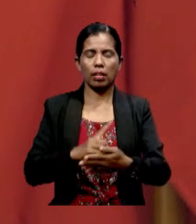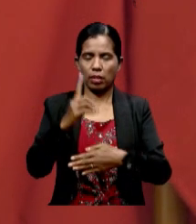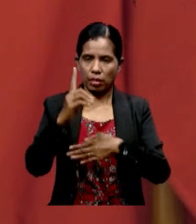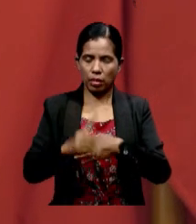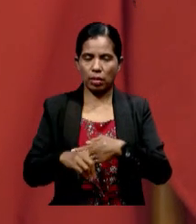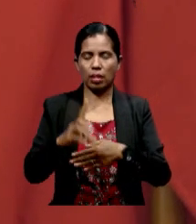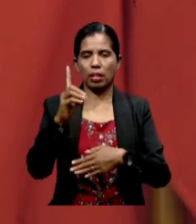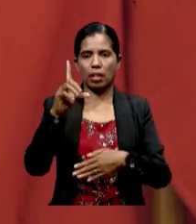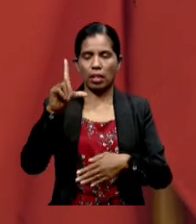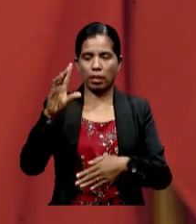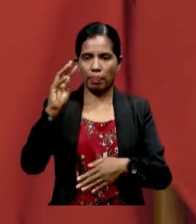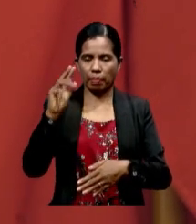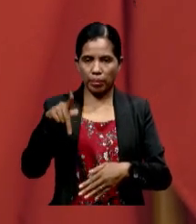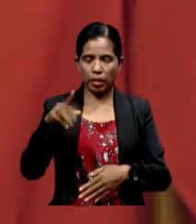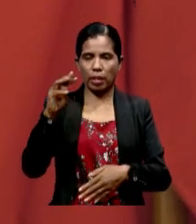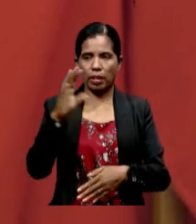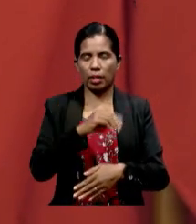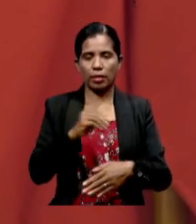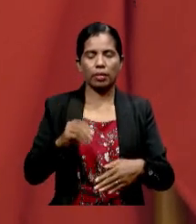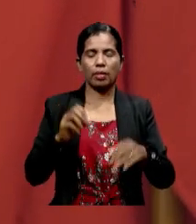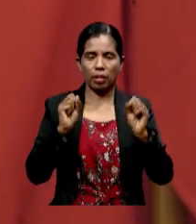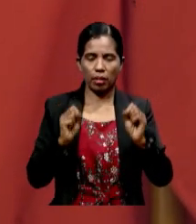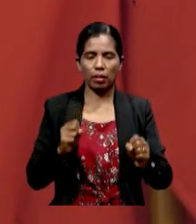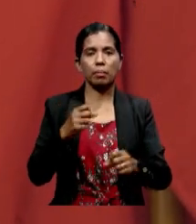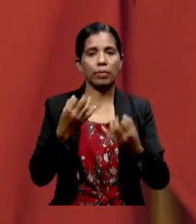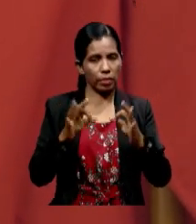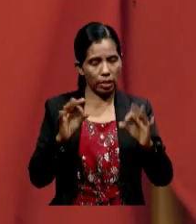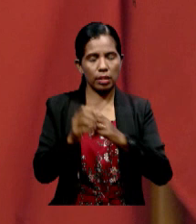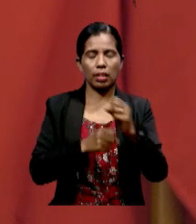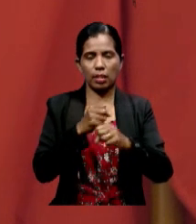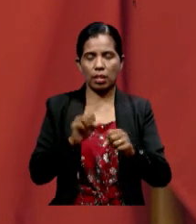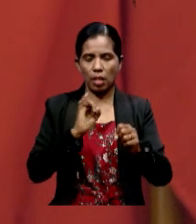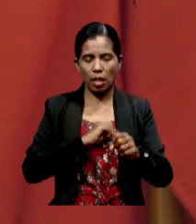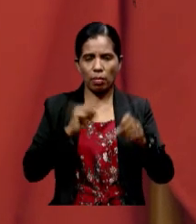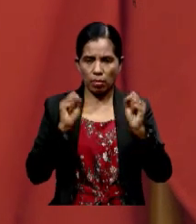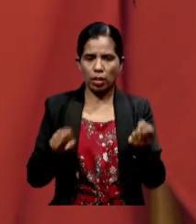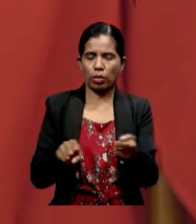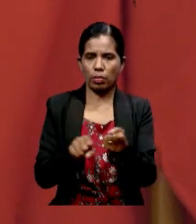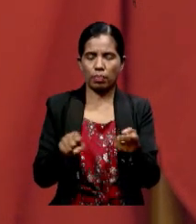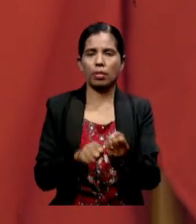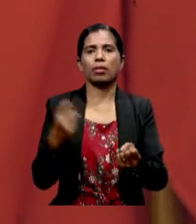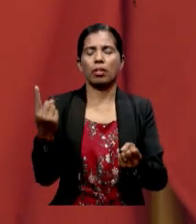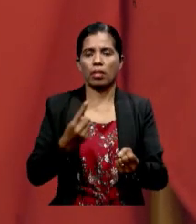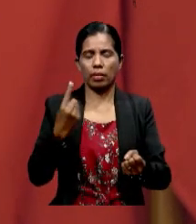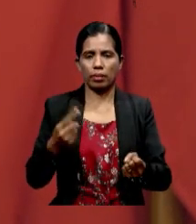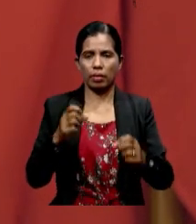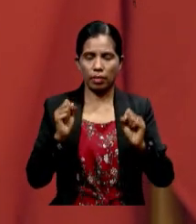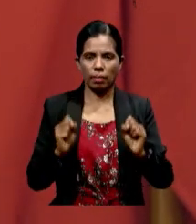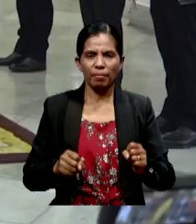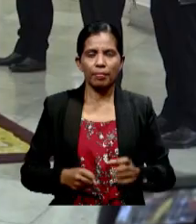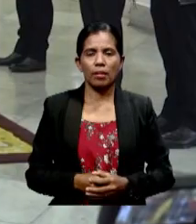PLBN Napan dapat selesai tahun ini dan saya juga mendorong agar Joint Border